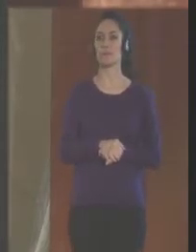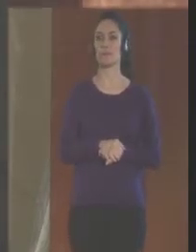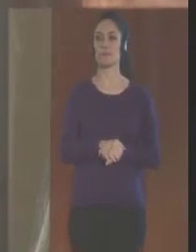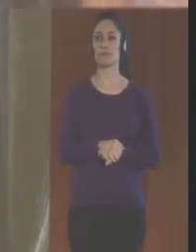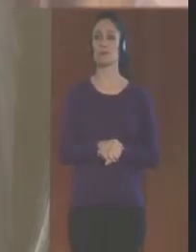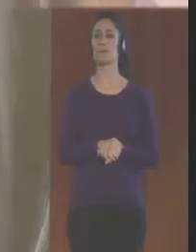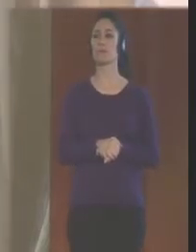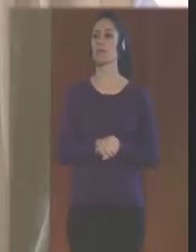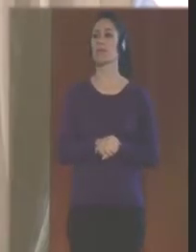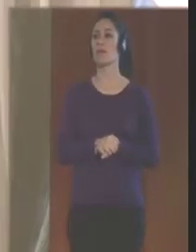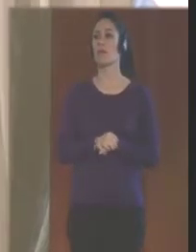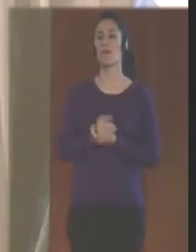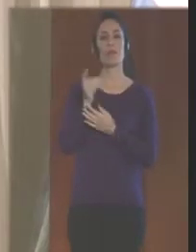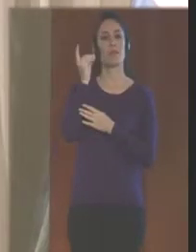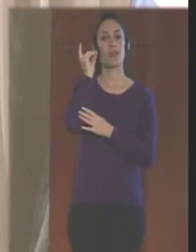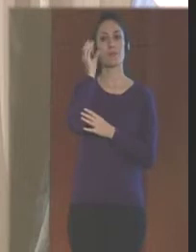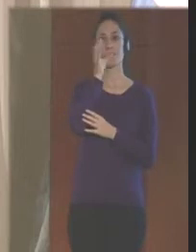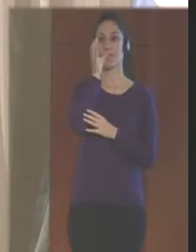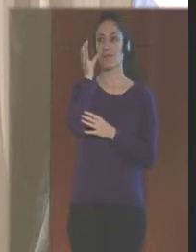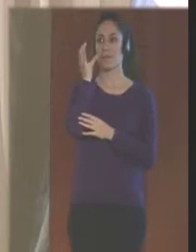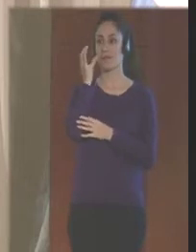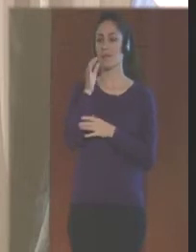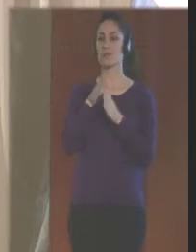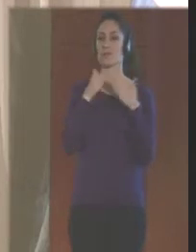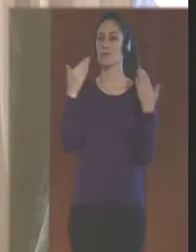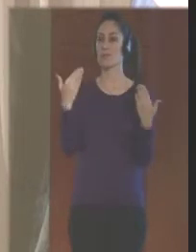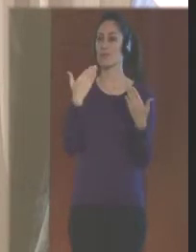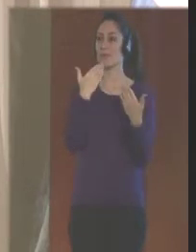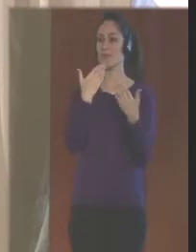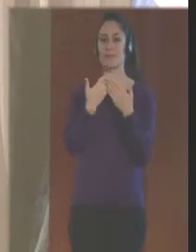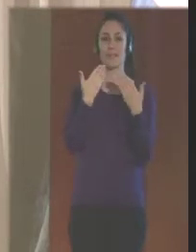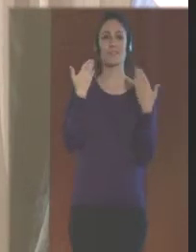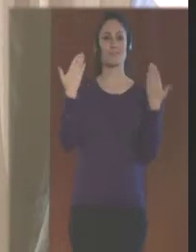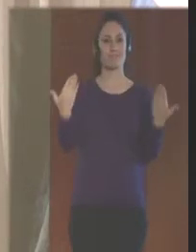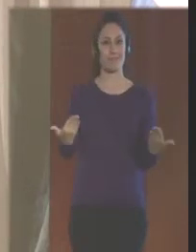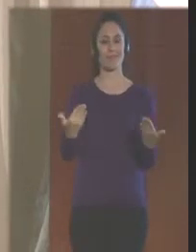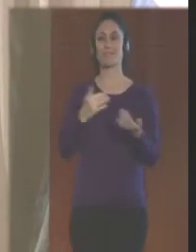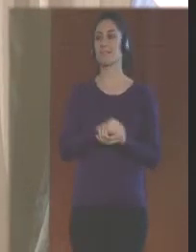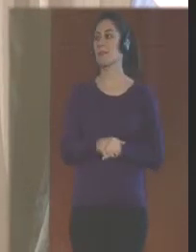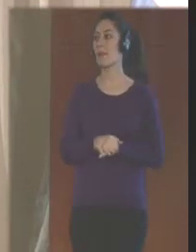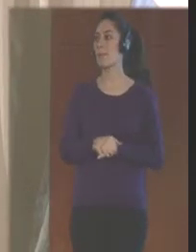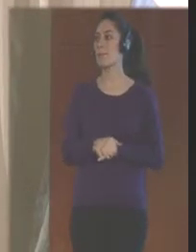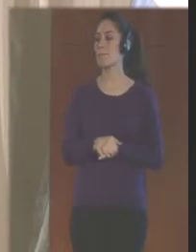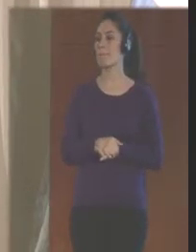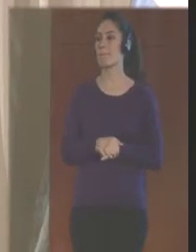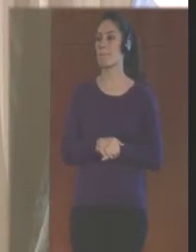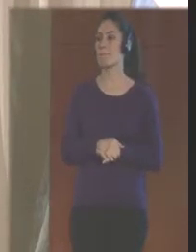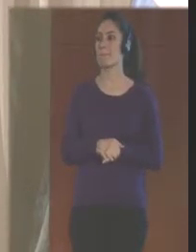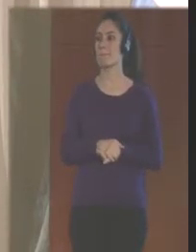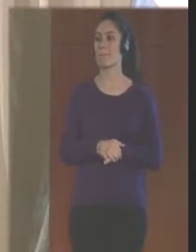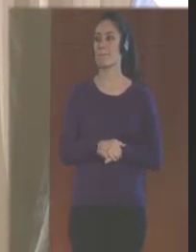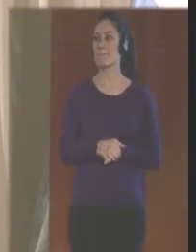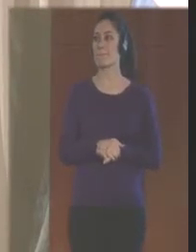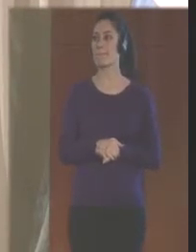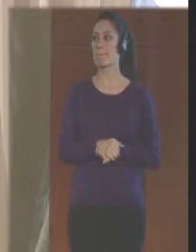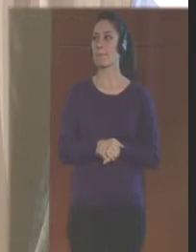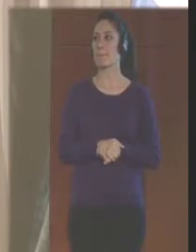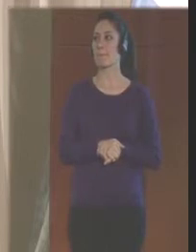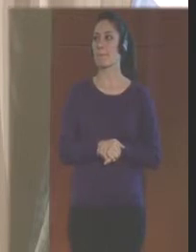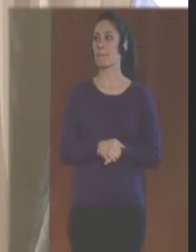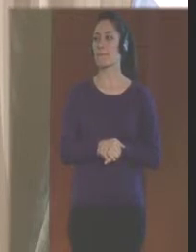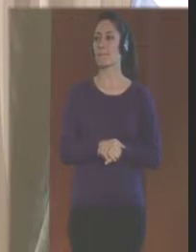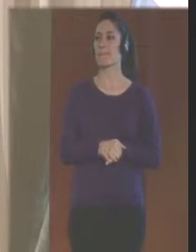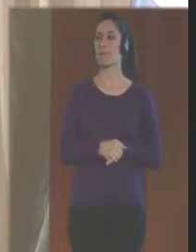gentlemen, thank you very much, and from my point of view, that is where the public